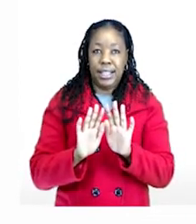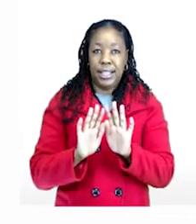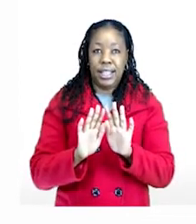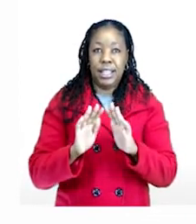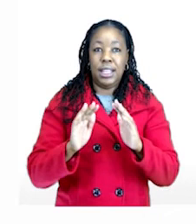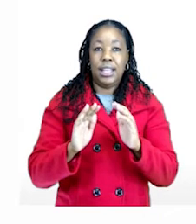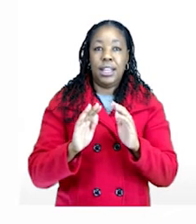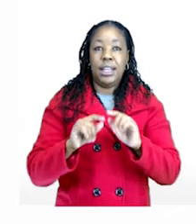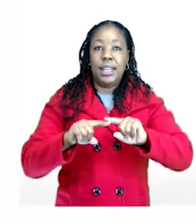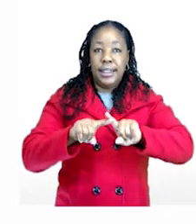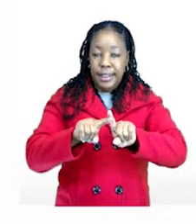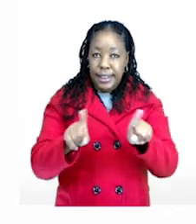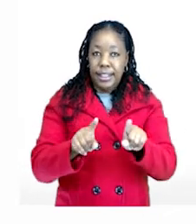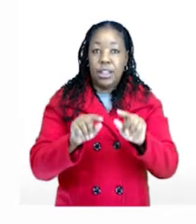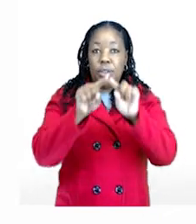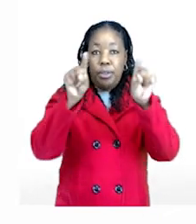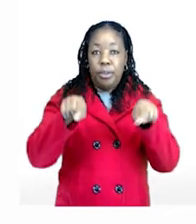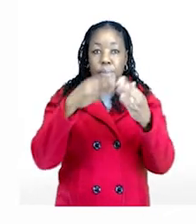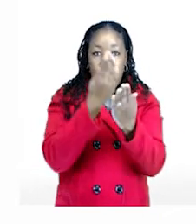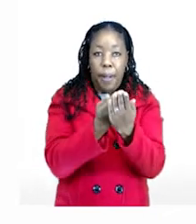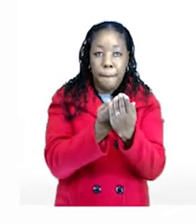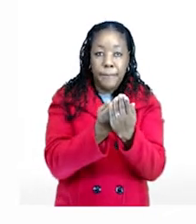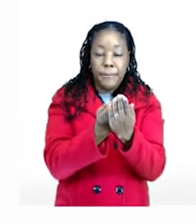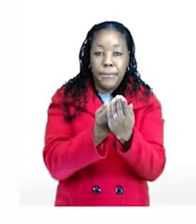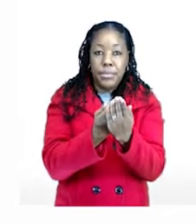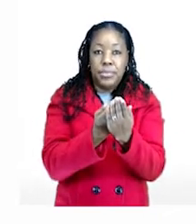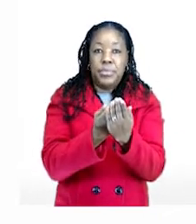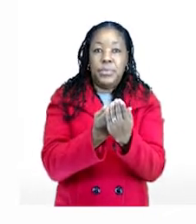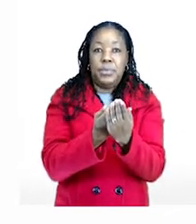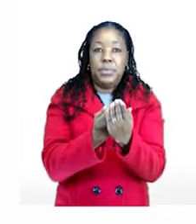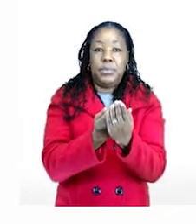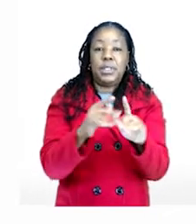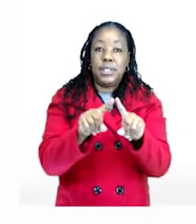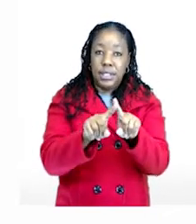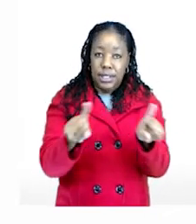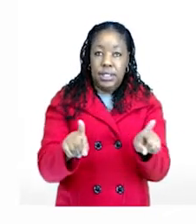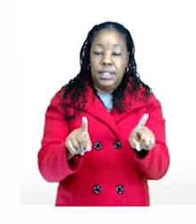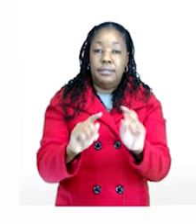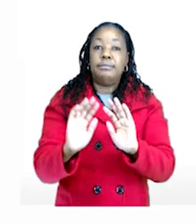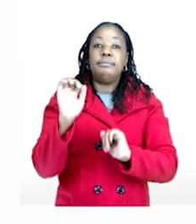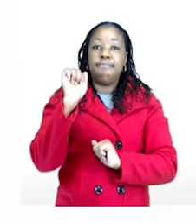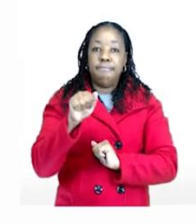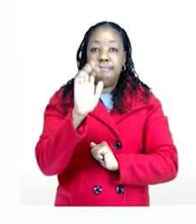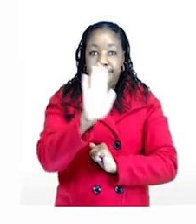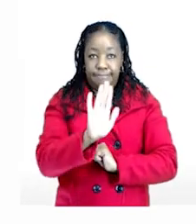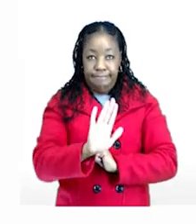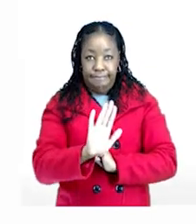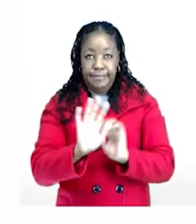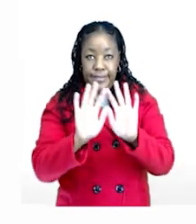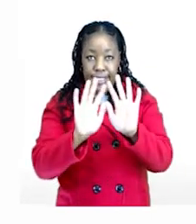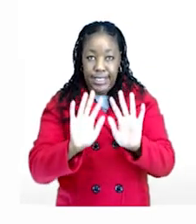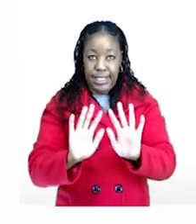different. Let me read that again. Color the one that is different. We have different kinds